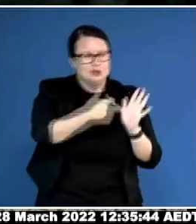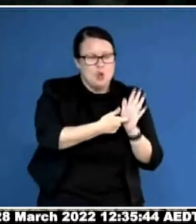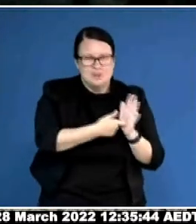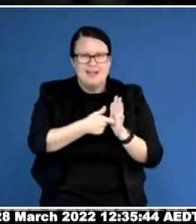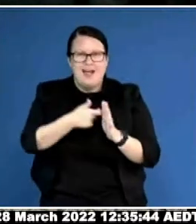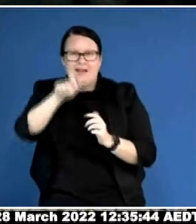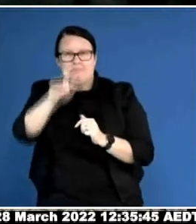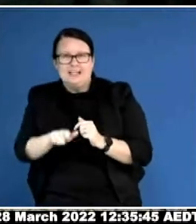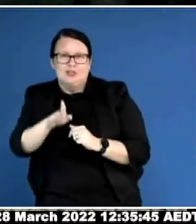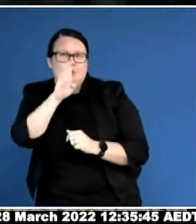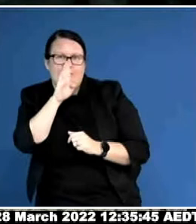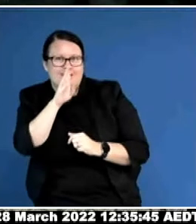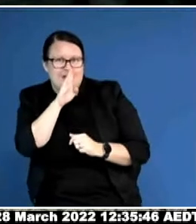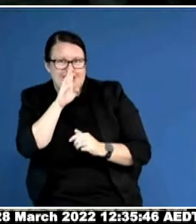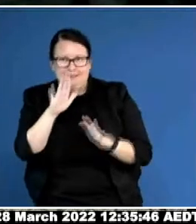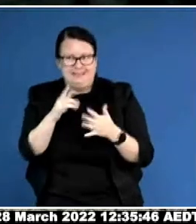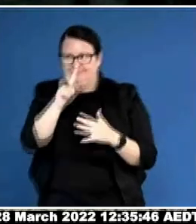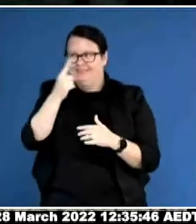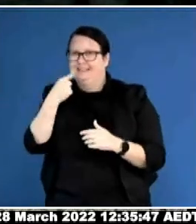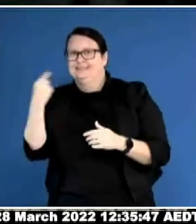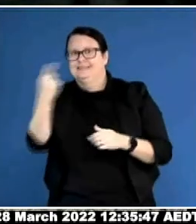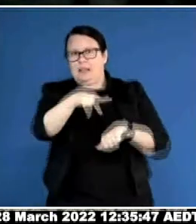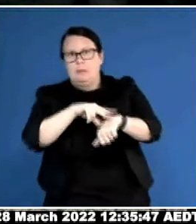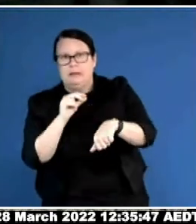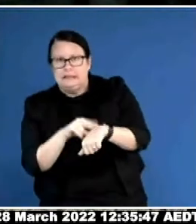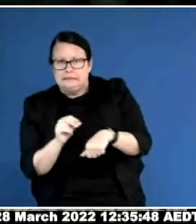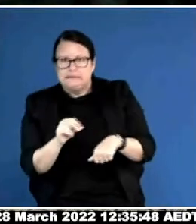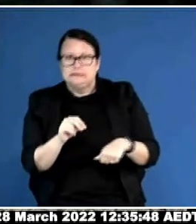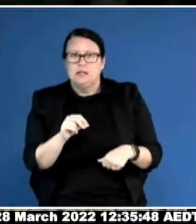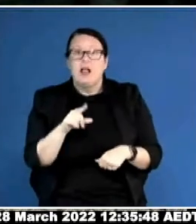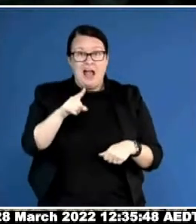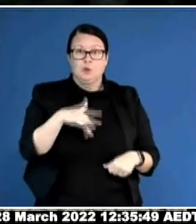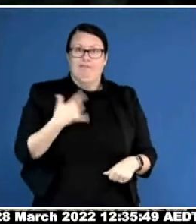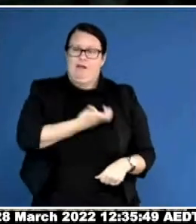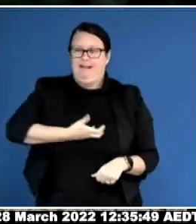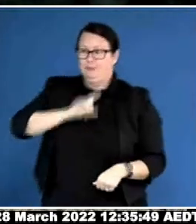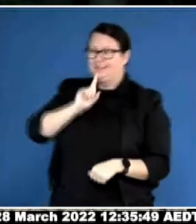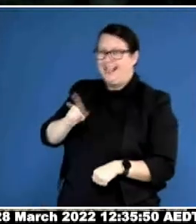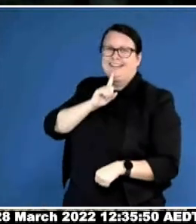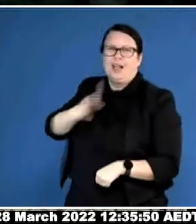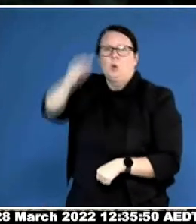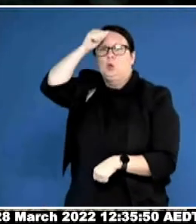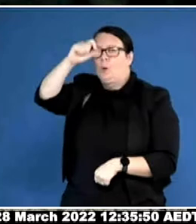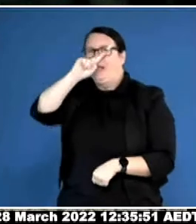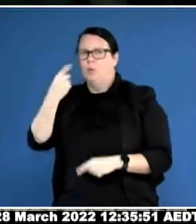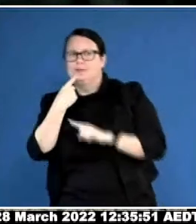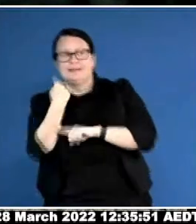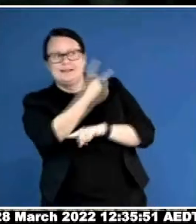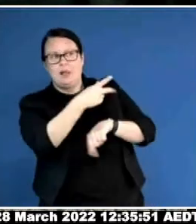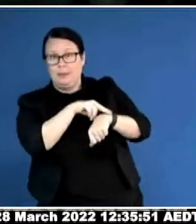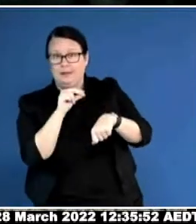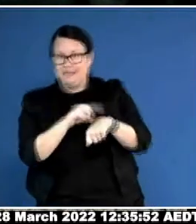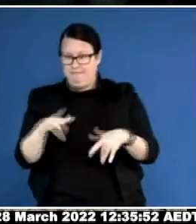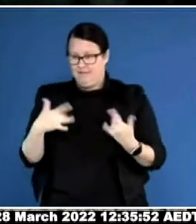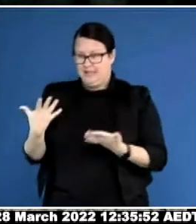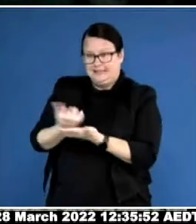that's the only reason that you kept disclosing to him, is that this was a safe place to go. But I think you've said